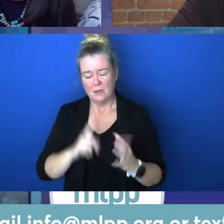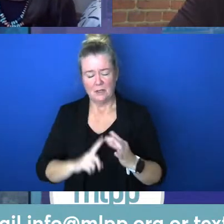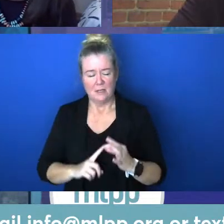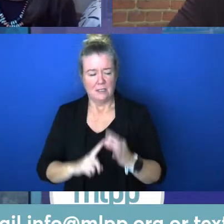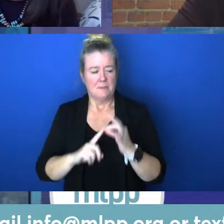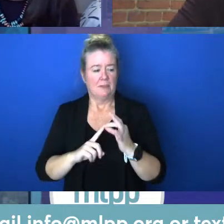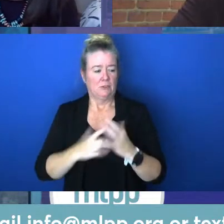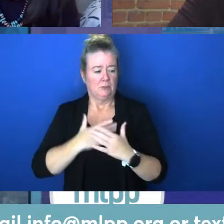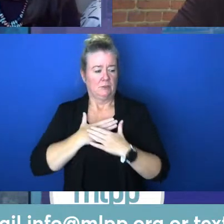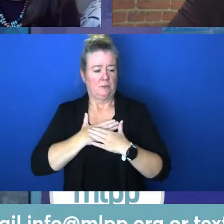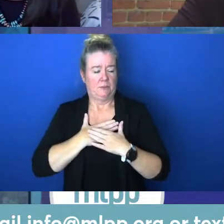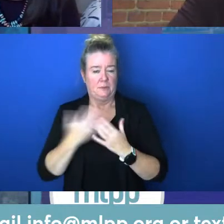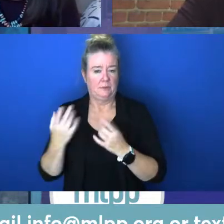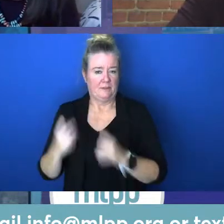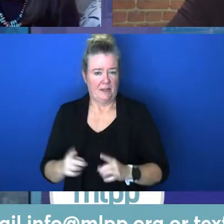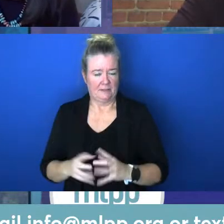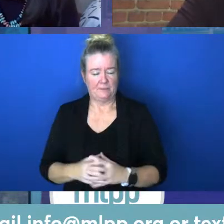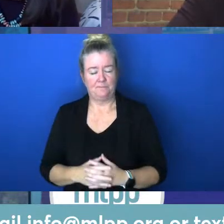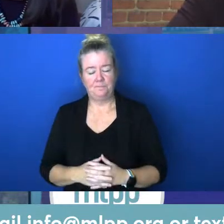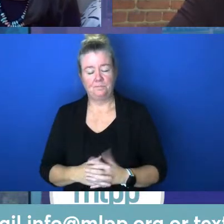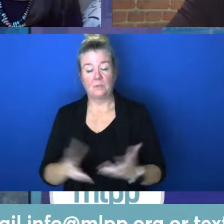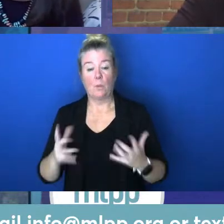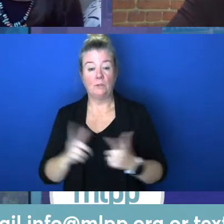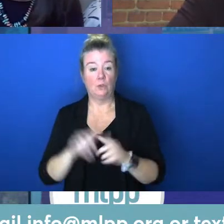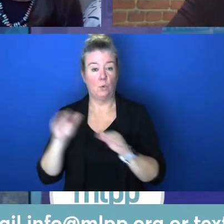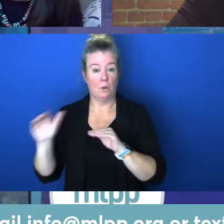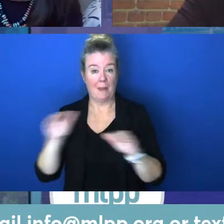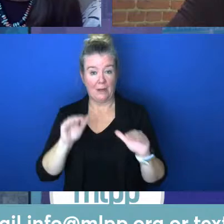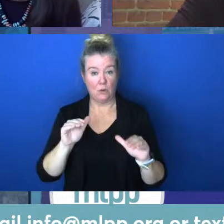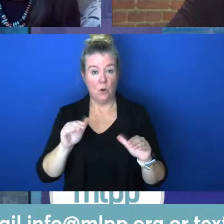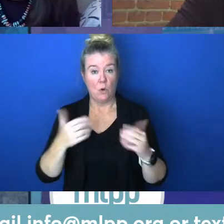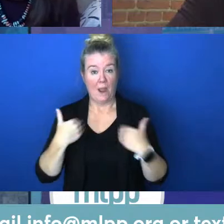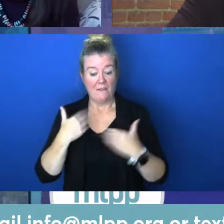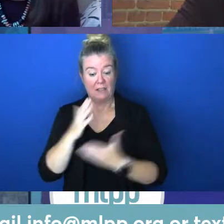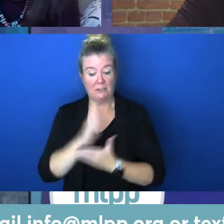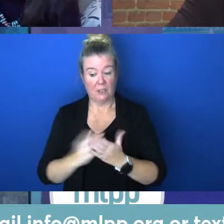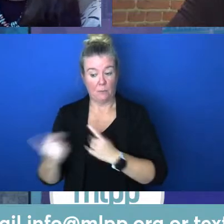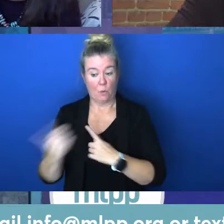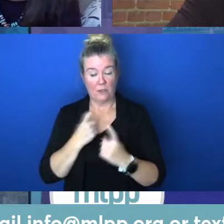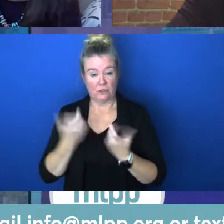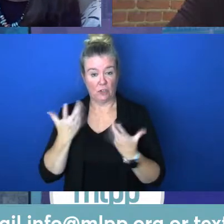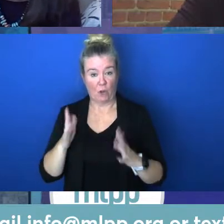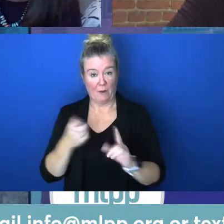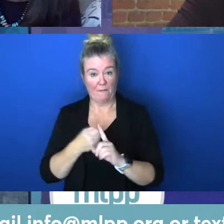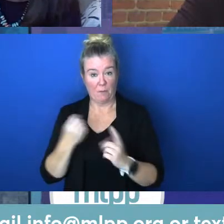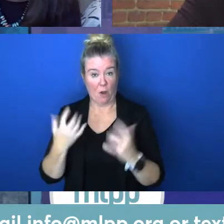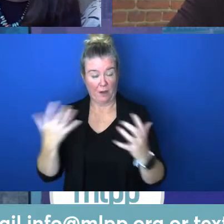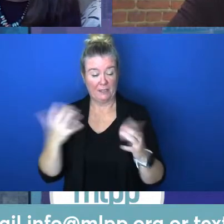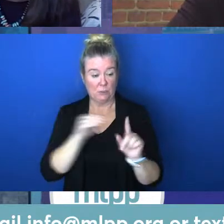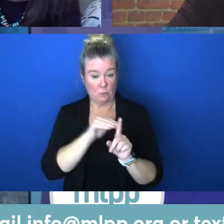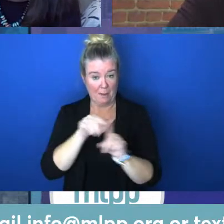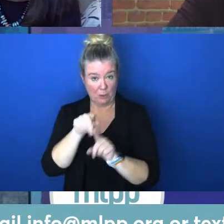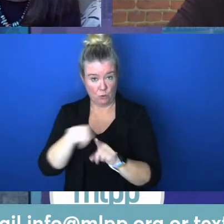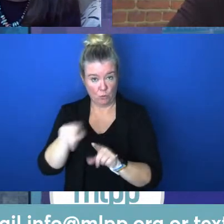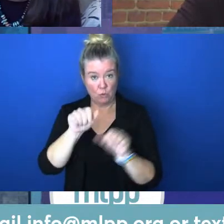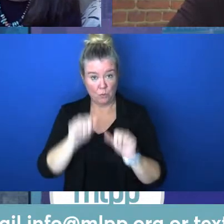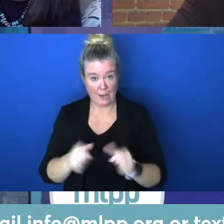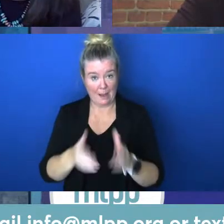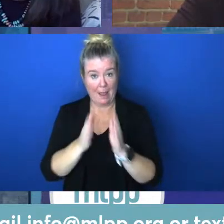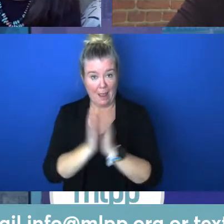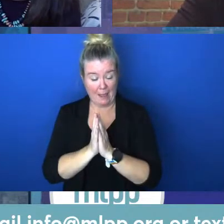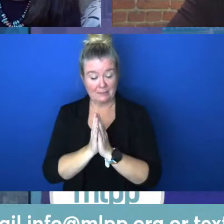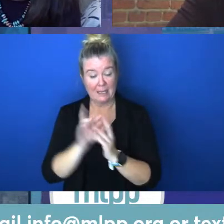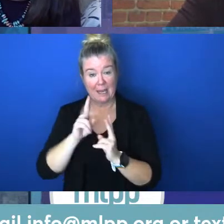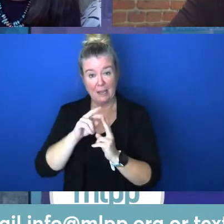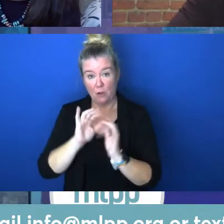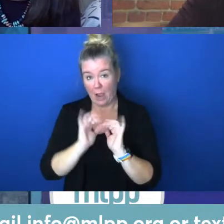event. And I do want to remind folks we're getting some questions in, and I want to remind folks that they can ask questions either